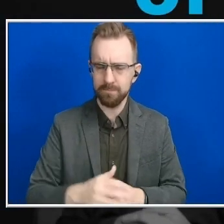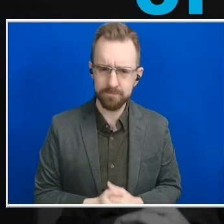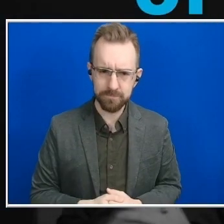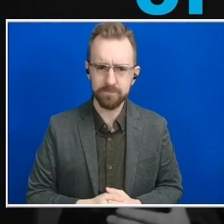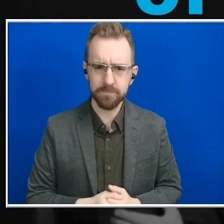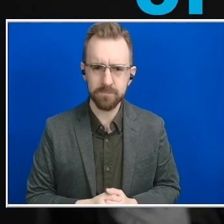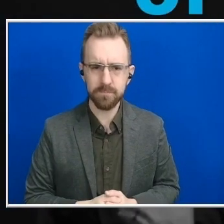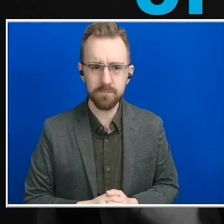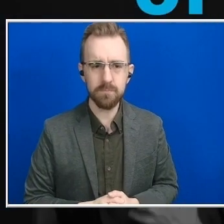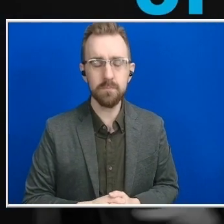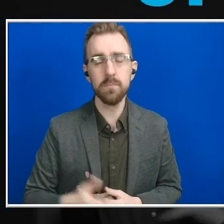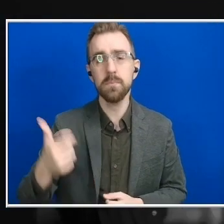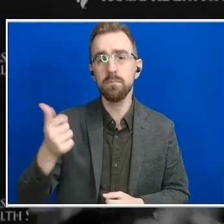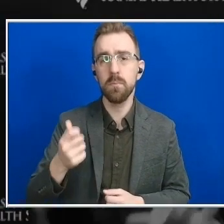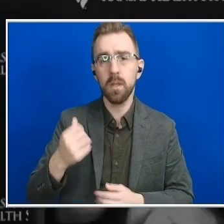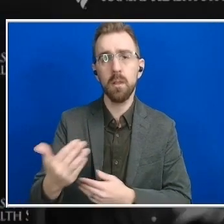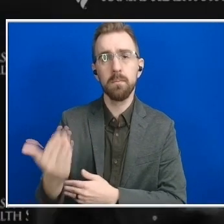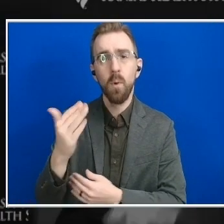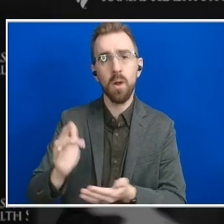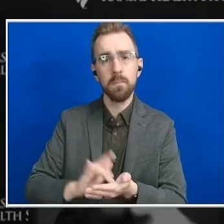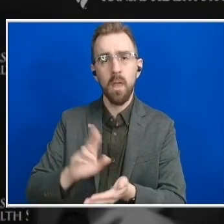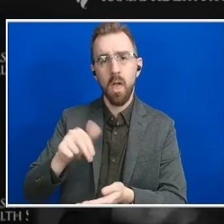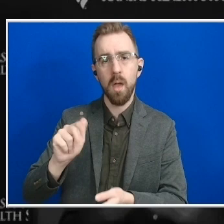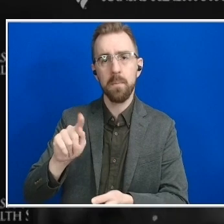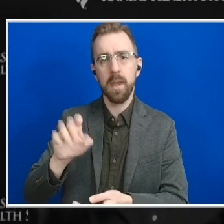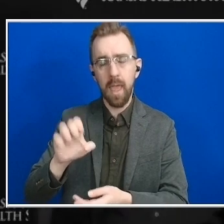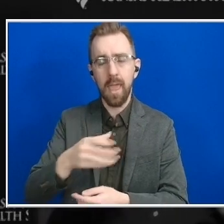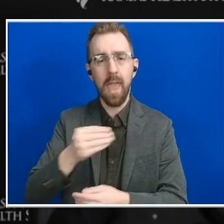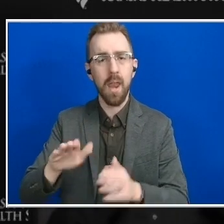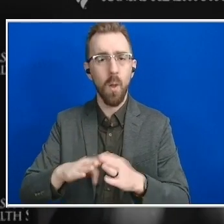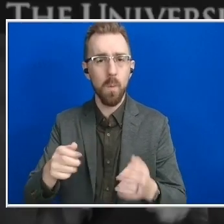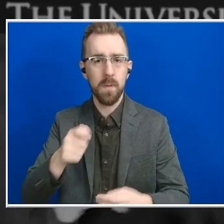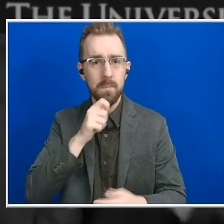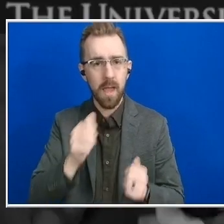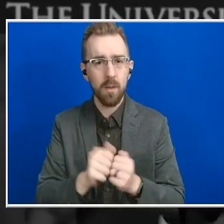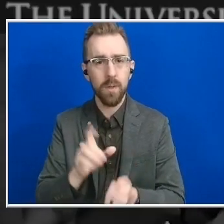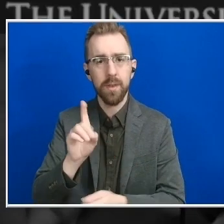Subscribe to our Morning Medical Update and Open Mics with Dr. Stites